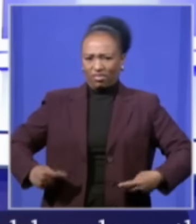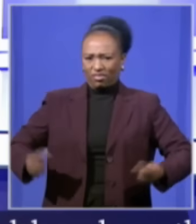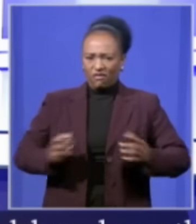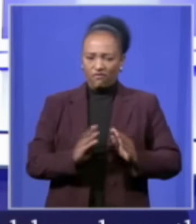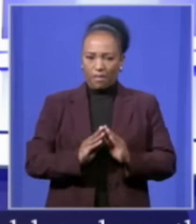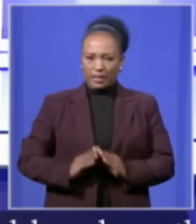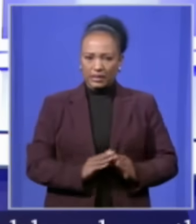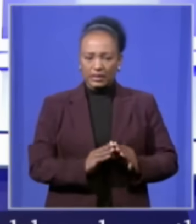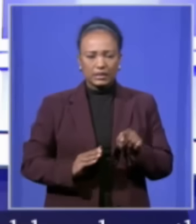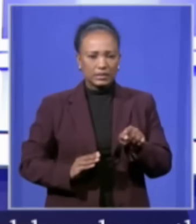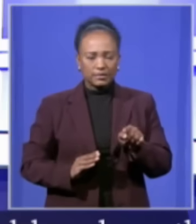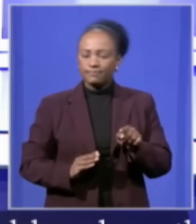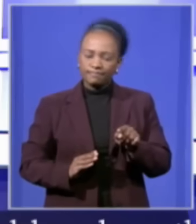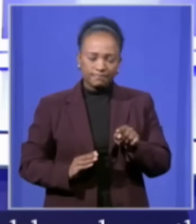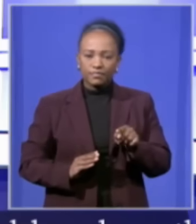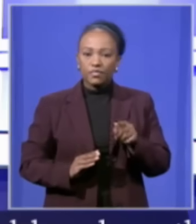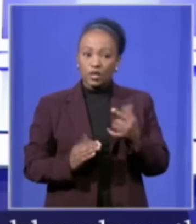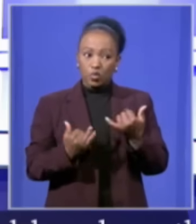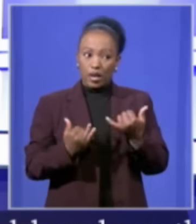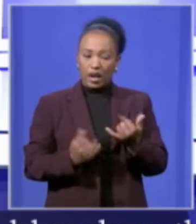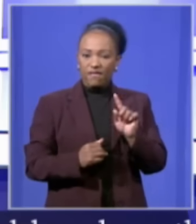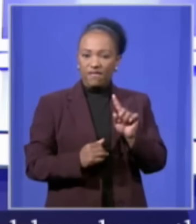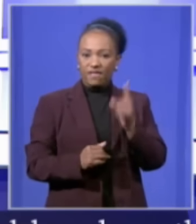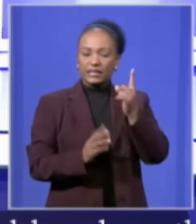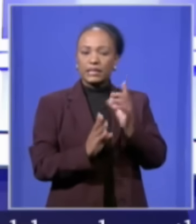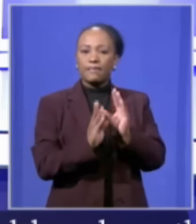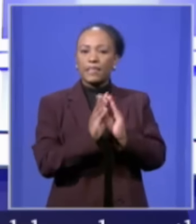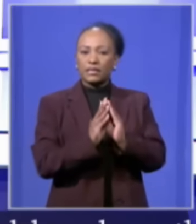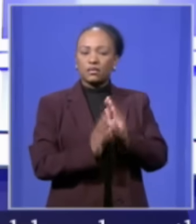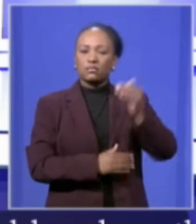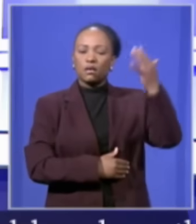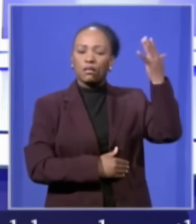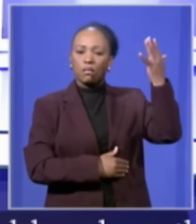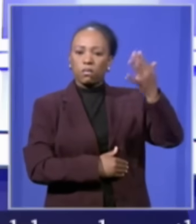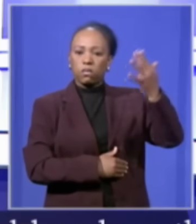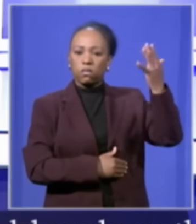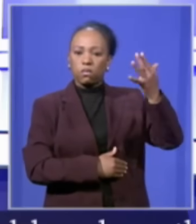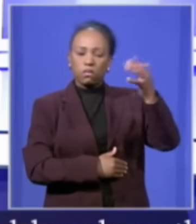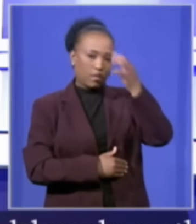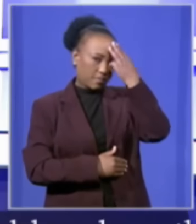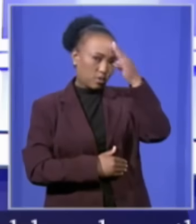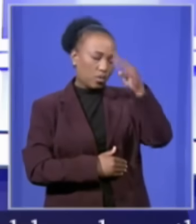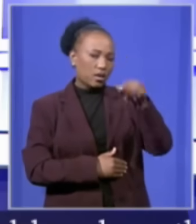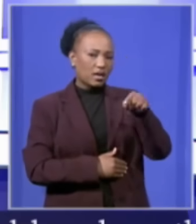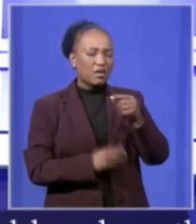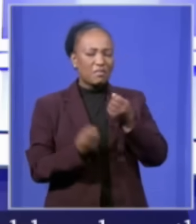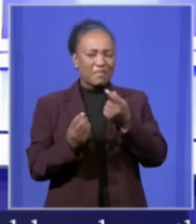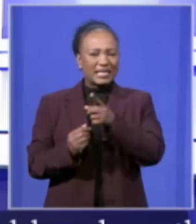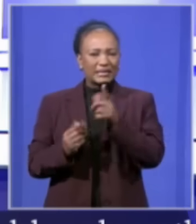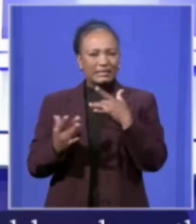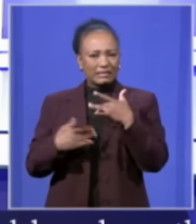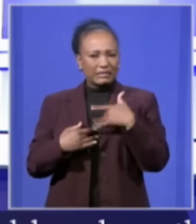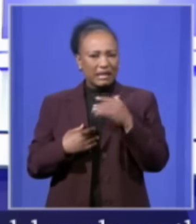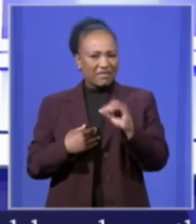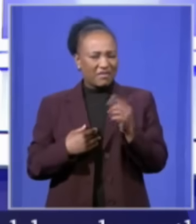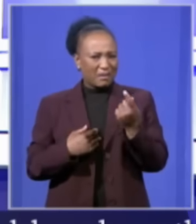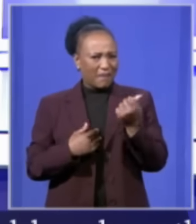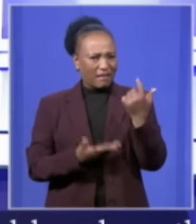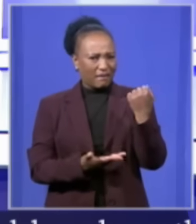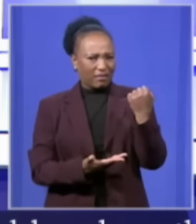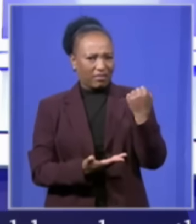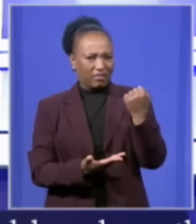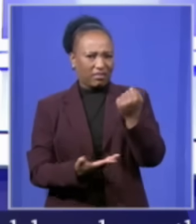bolela le kgono letšatši la pele kopanong ya setšhaba ka Pretoria se se latela dingongorego mabapi le mašeleng a tshepedišo ya dipoledišano tše ao